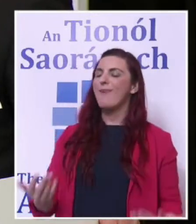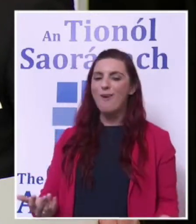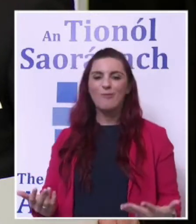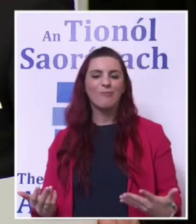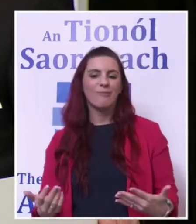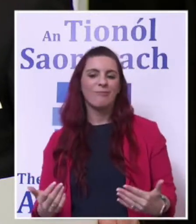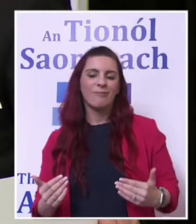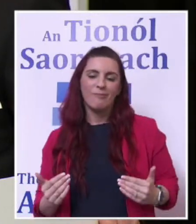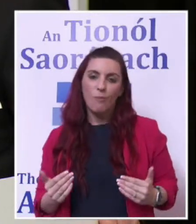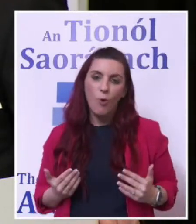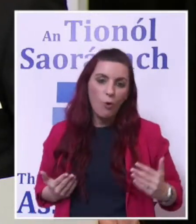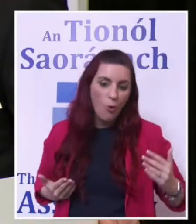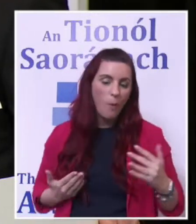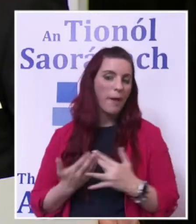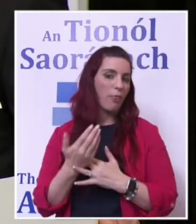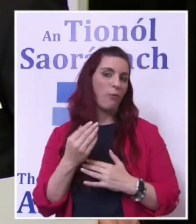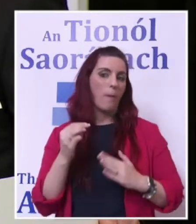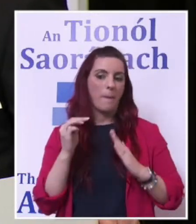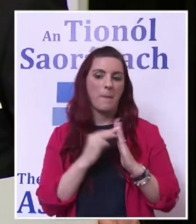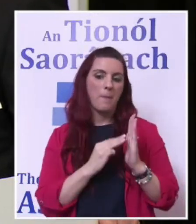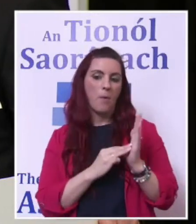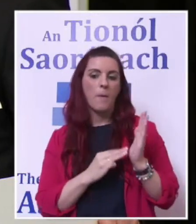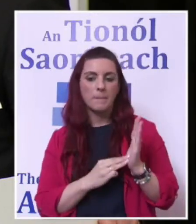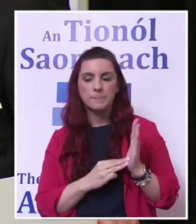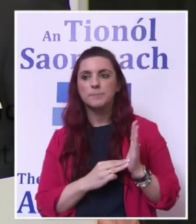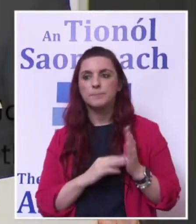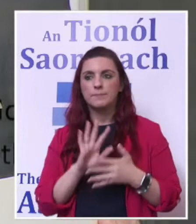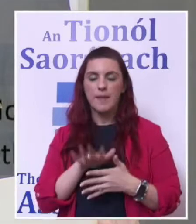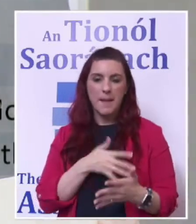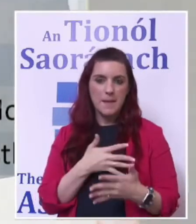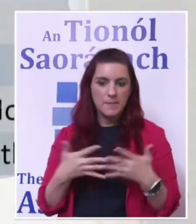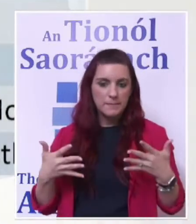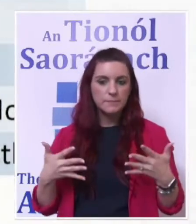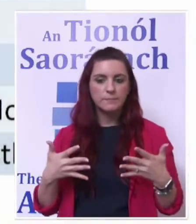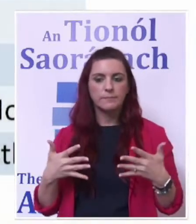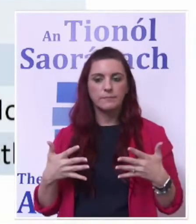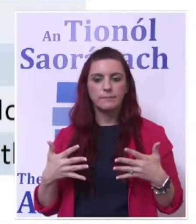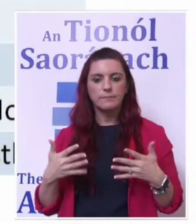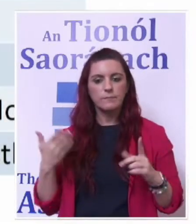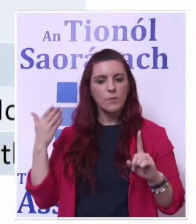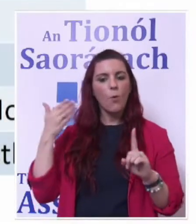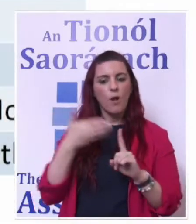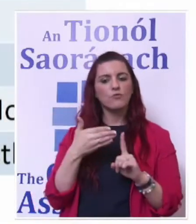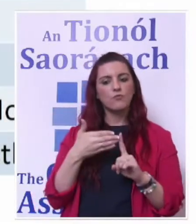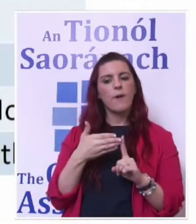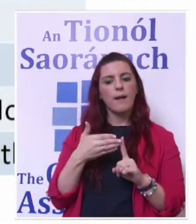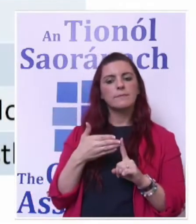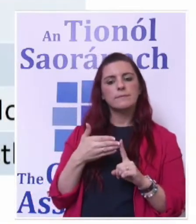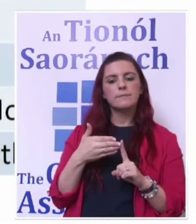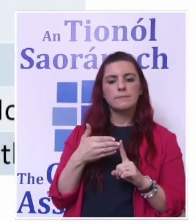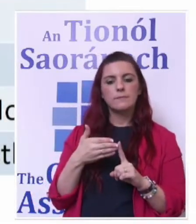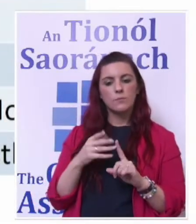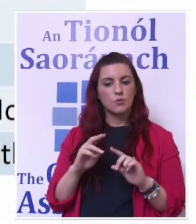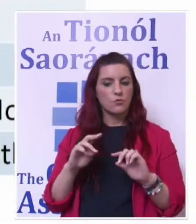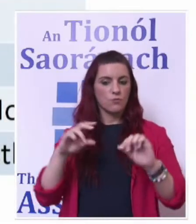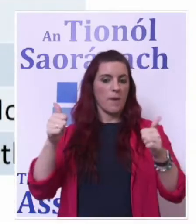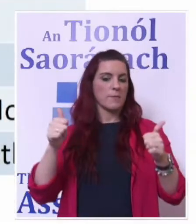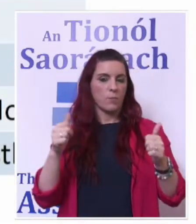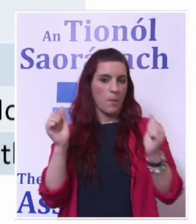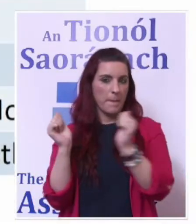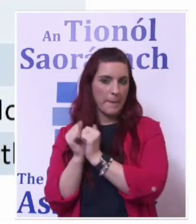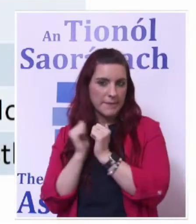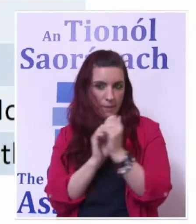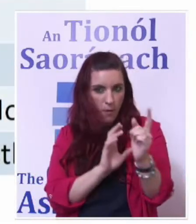we're moving through our timetable. We're on track, which is great. We're meeting our objectives in each of the